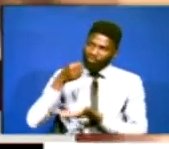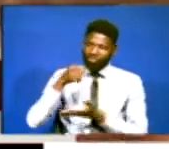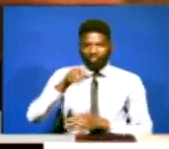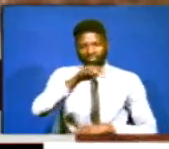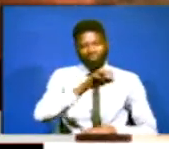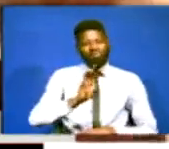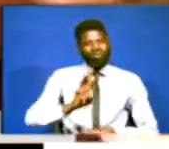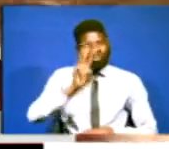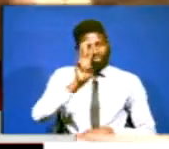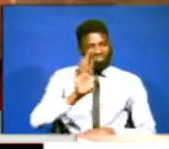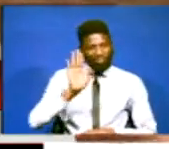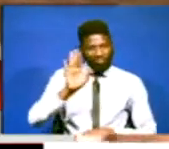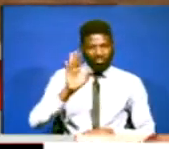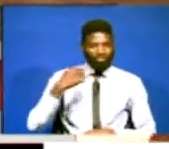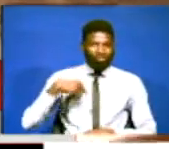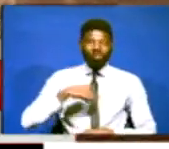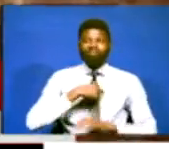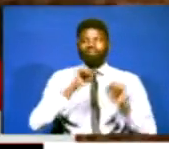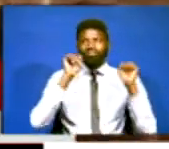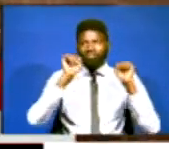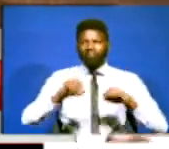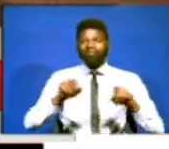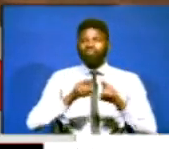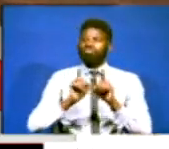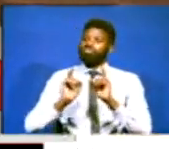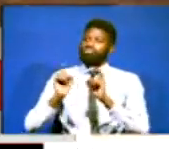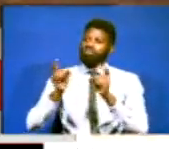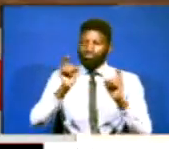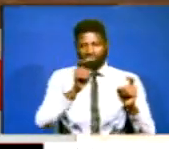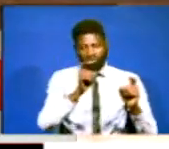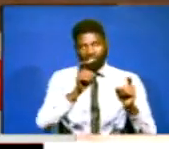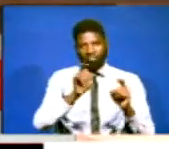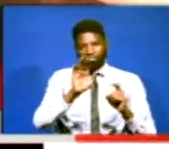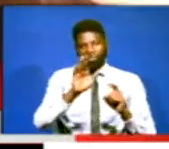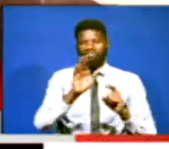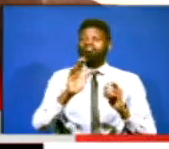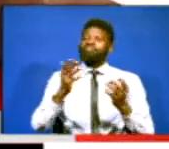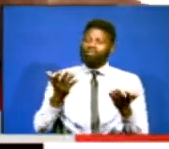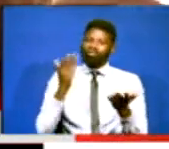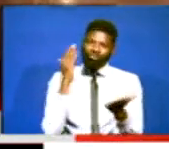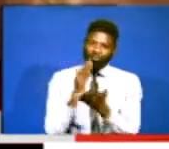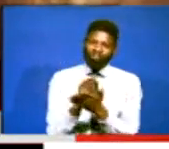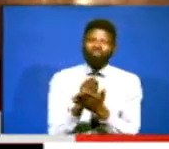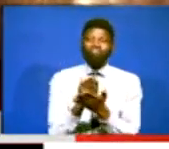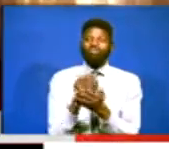ndiyo tunaweza pea watu wa zawadi kulingana na vile mmetufanyia kazi nzuri. The